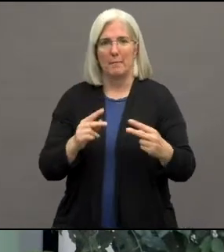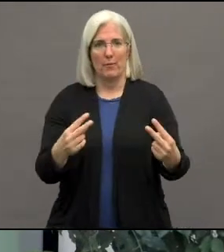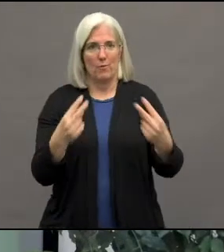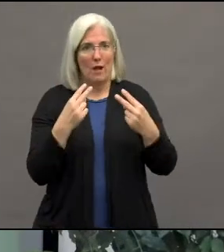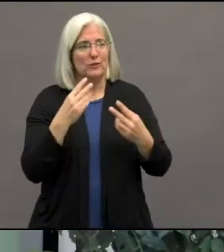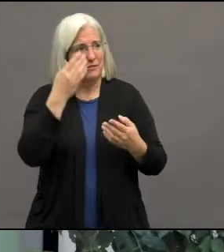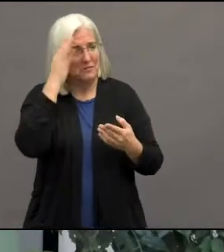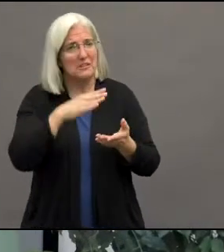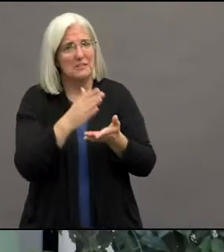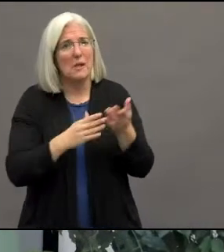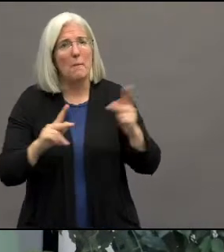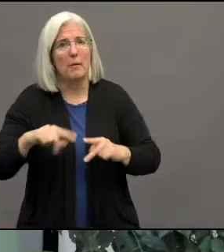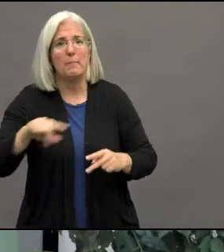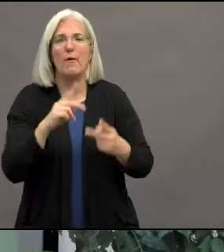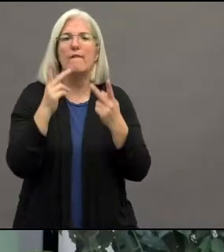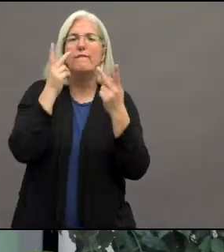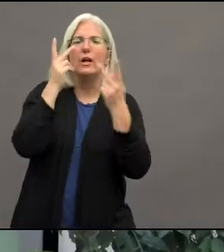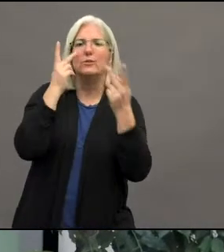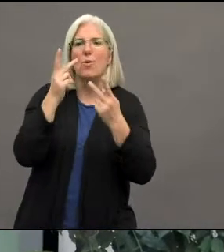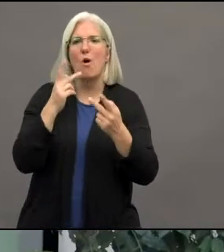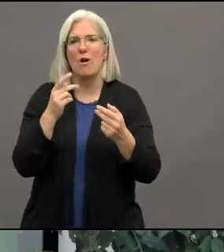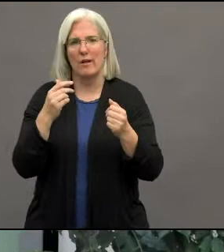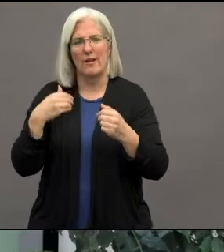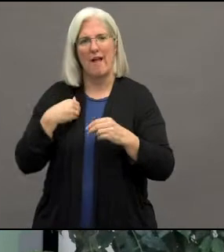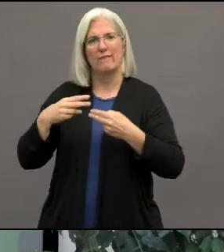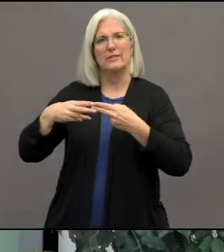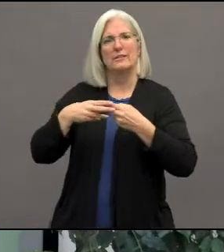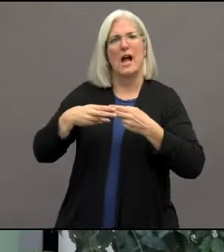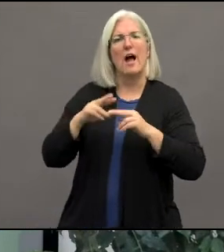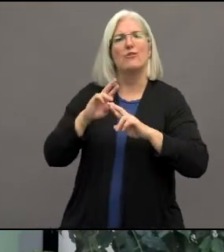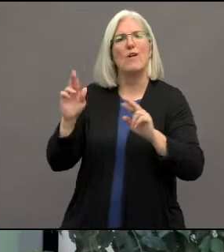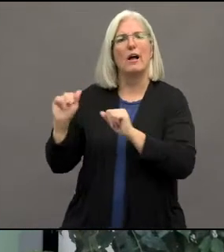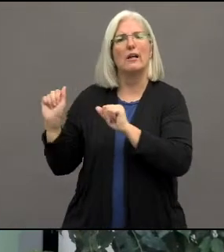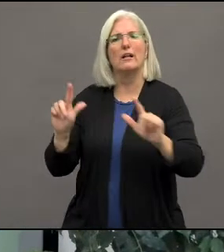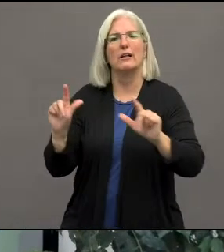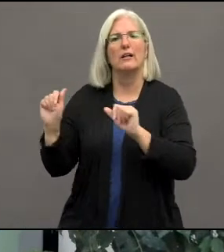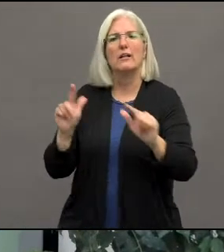have some slides that will talk about